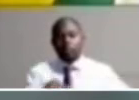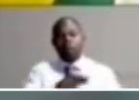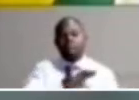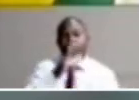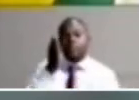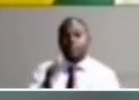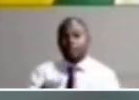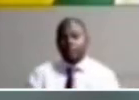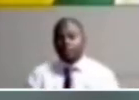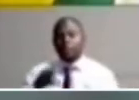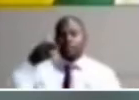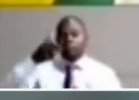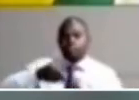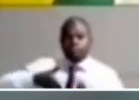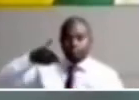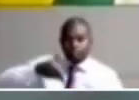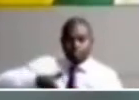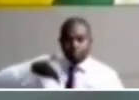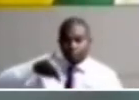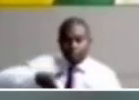pickups and trains,